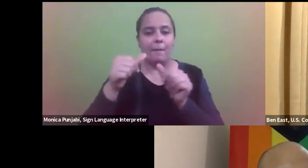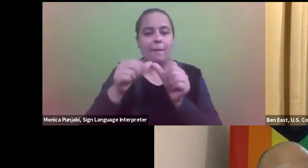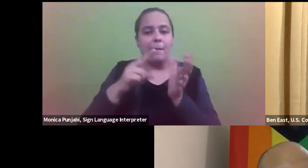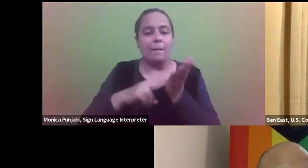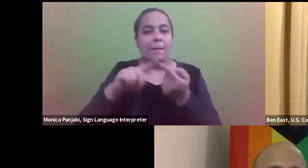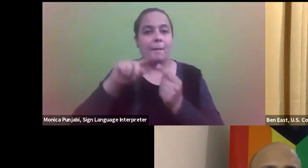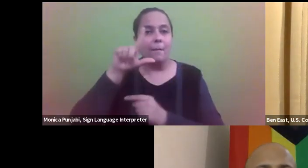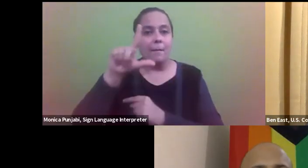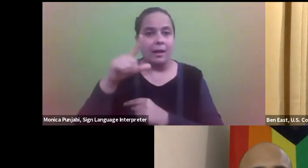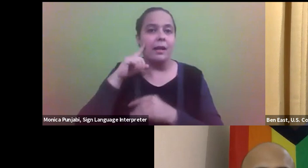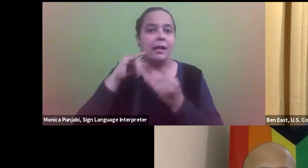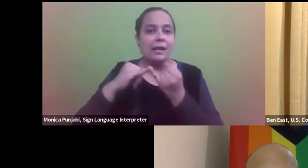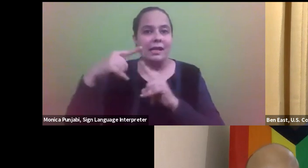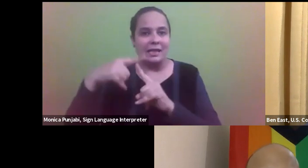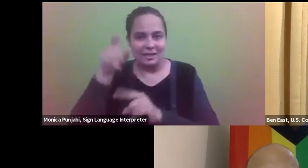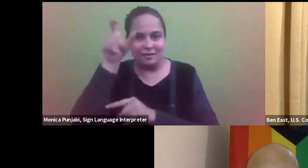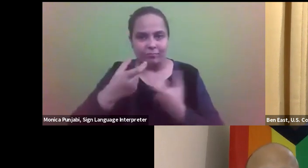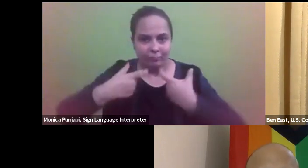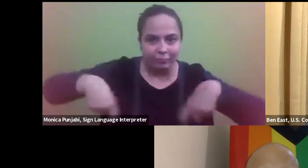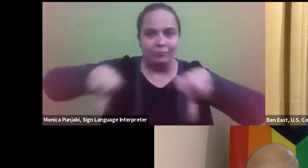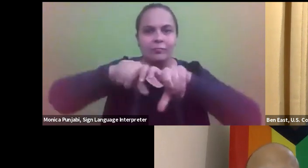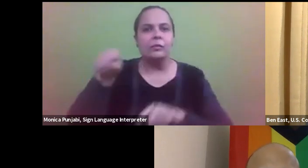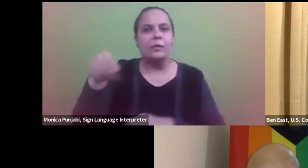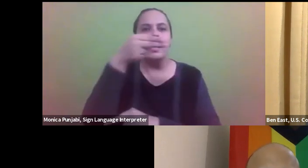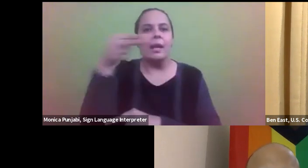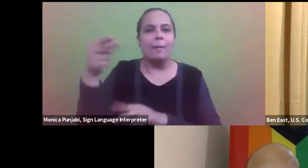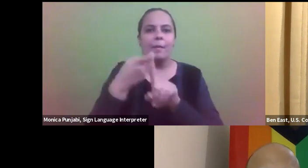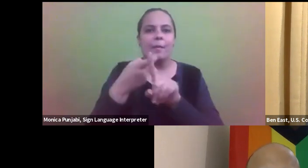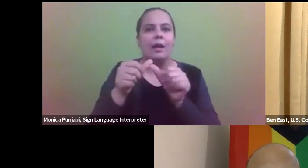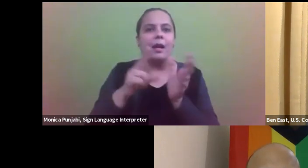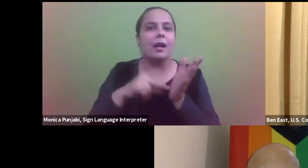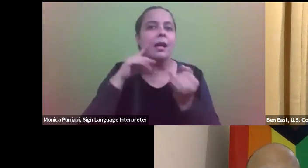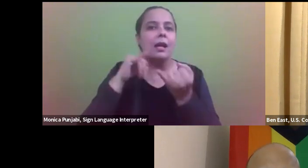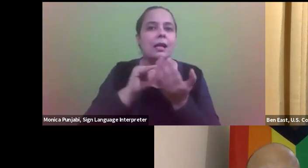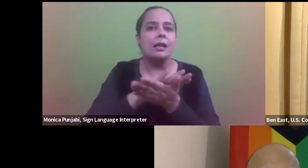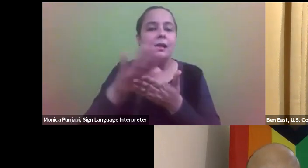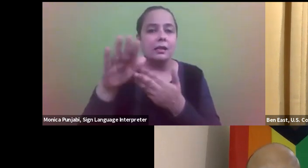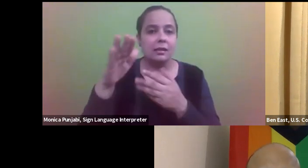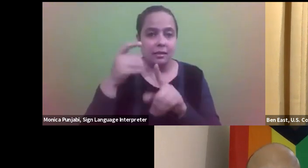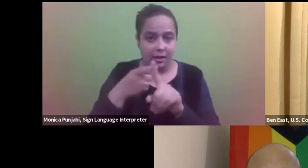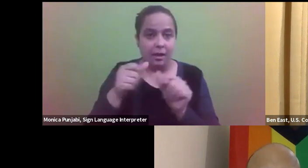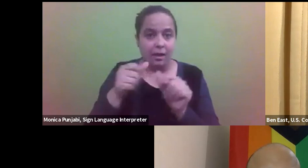is the co-founder and director of Samavesh Chamber of Commerce, India's first queer,